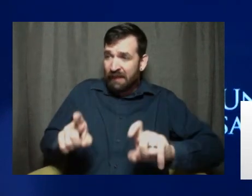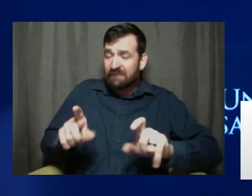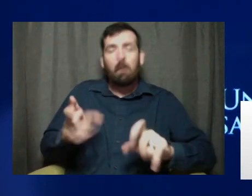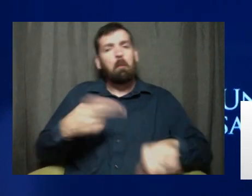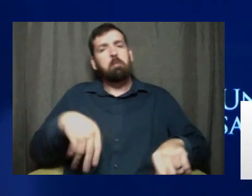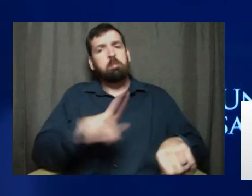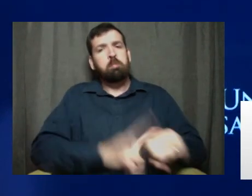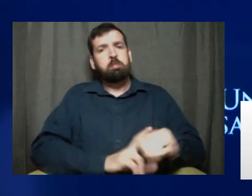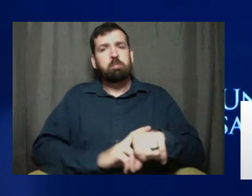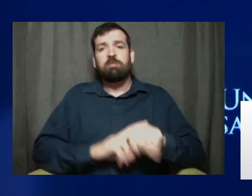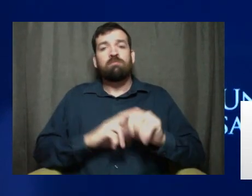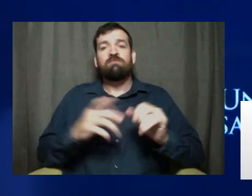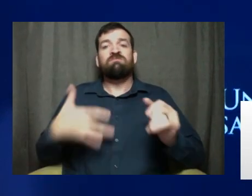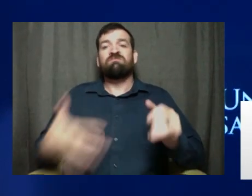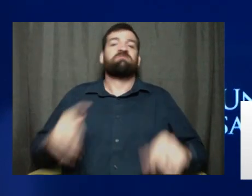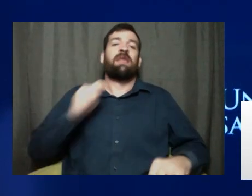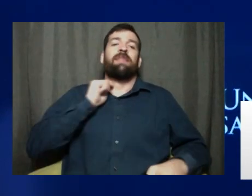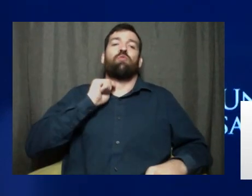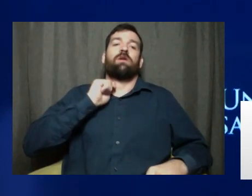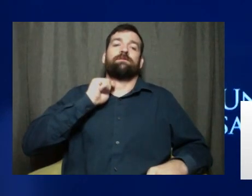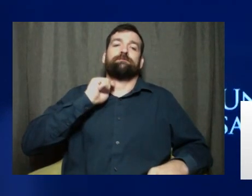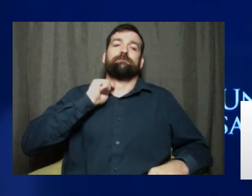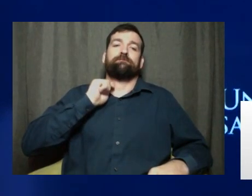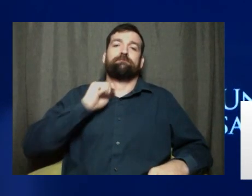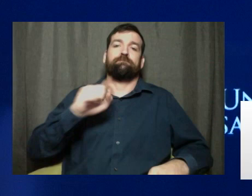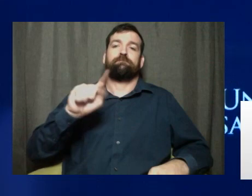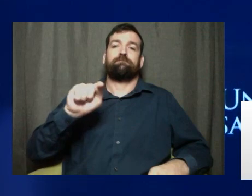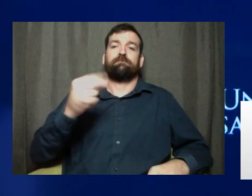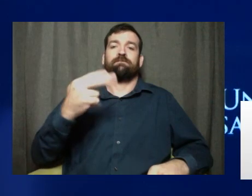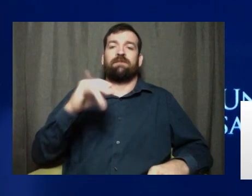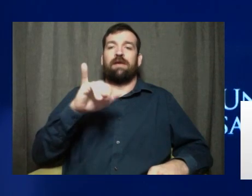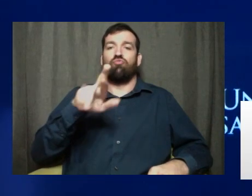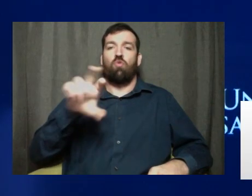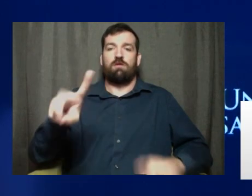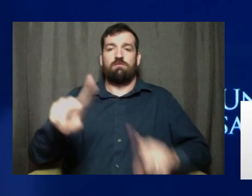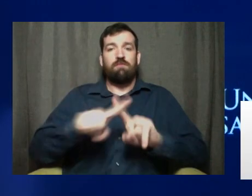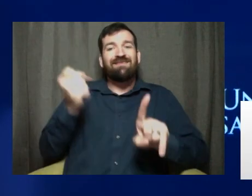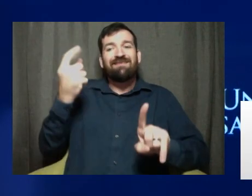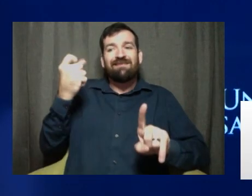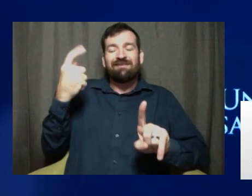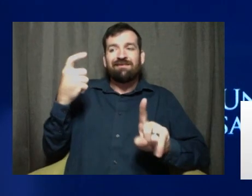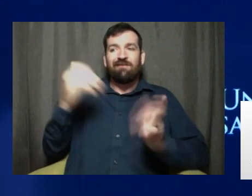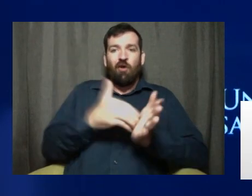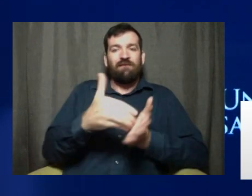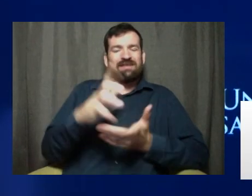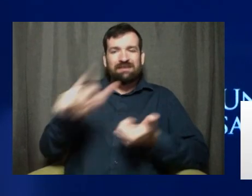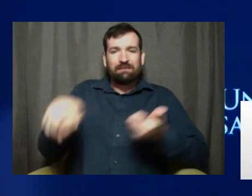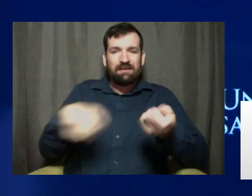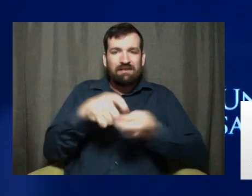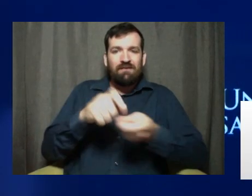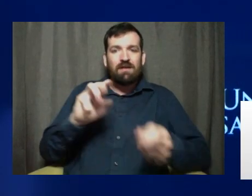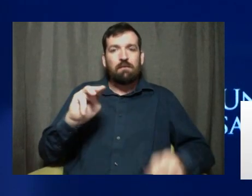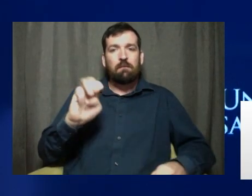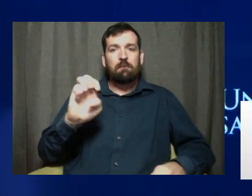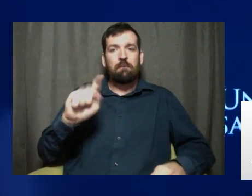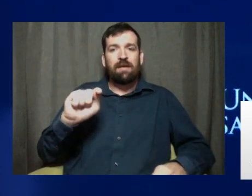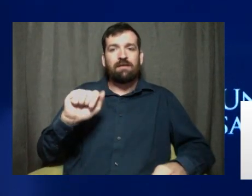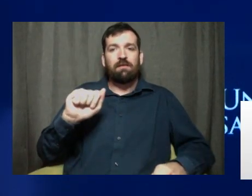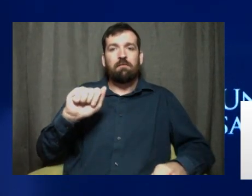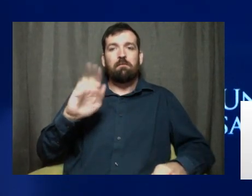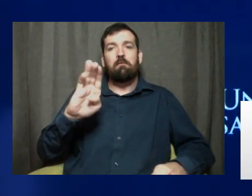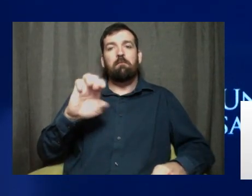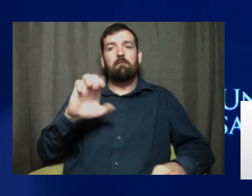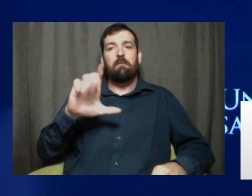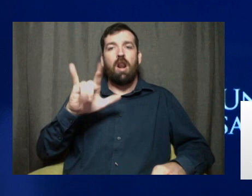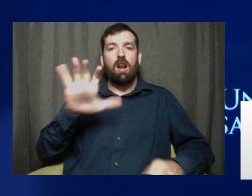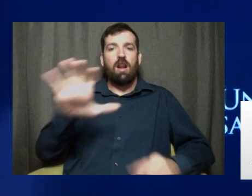is oftentimes the thyroid test. But there's also quite a bit of specific metabolic conditions that might be